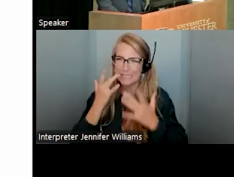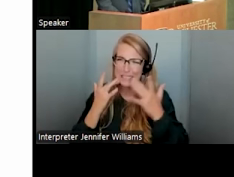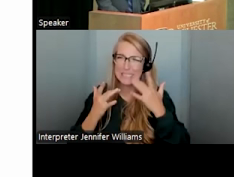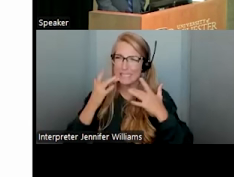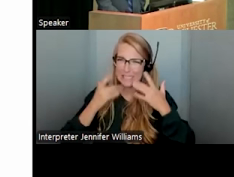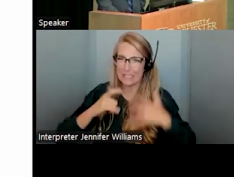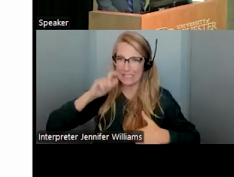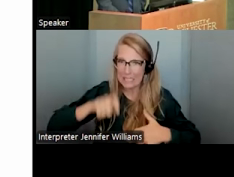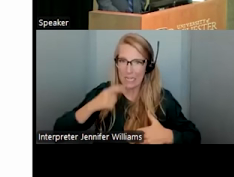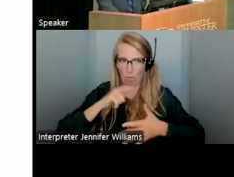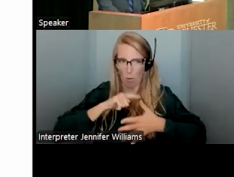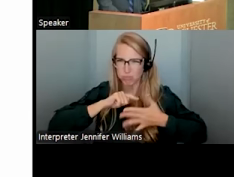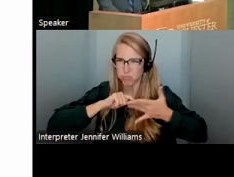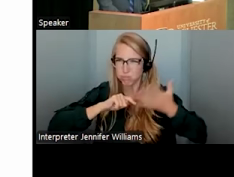things,